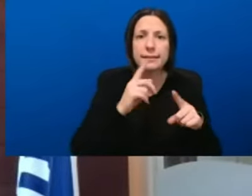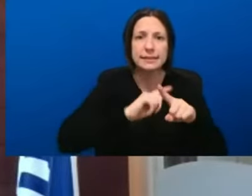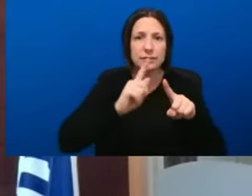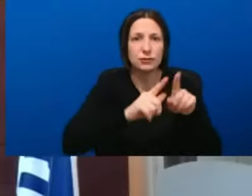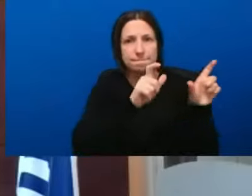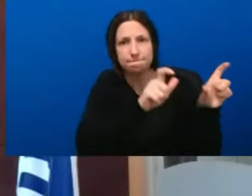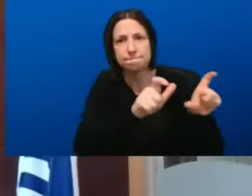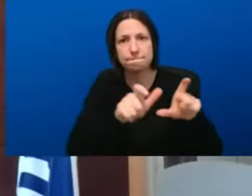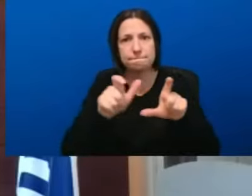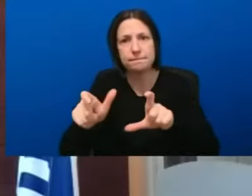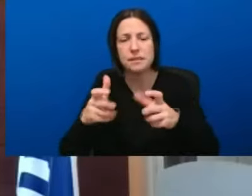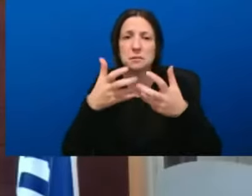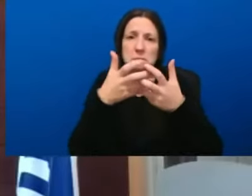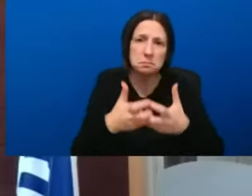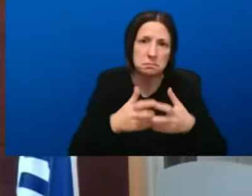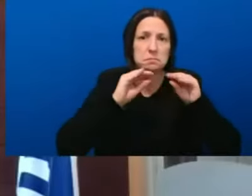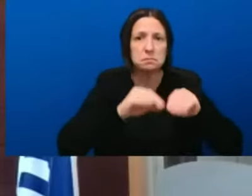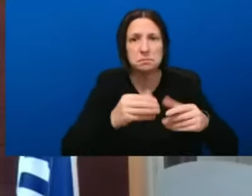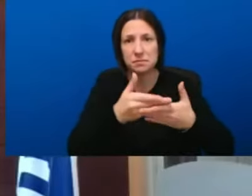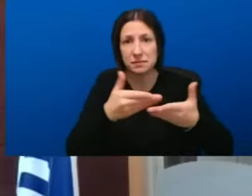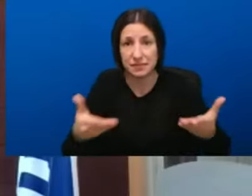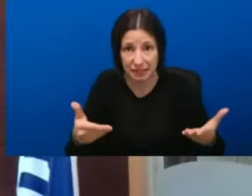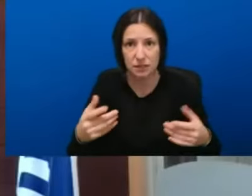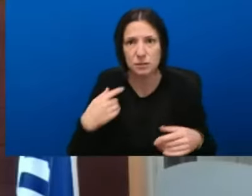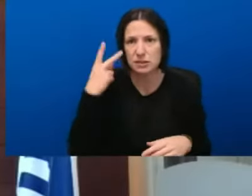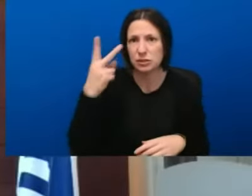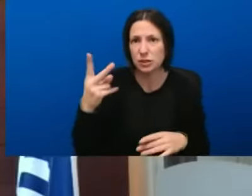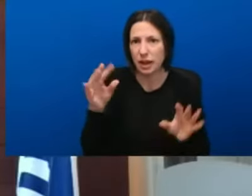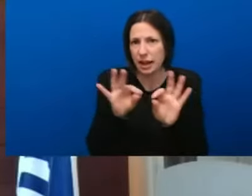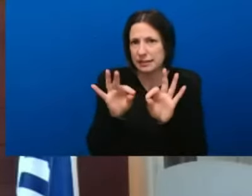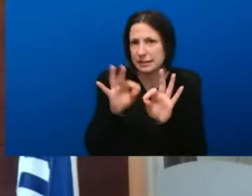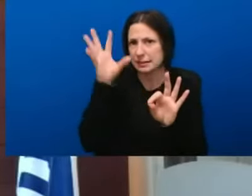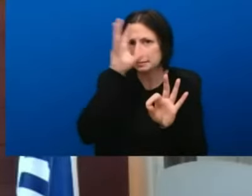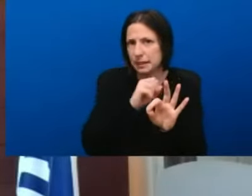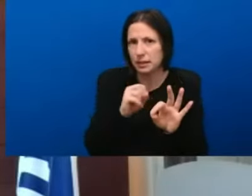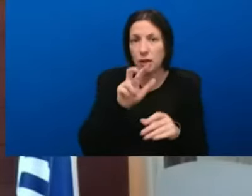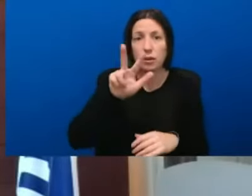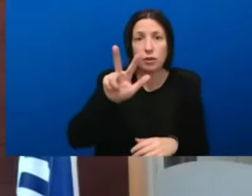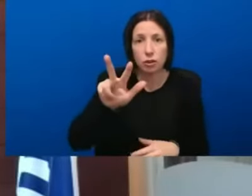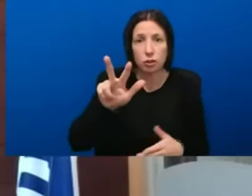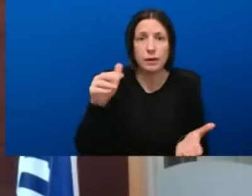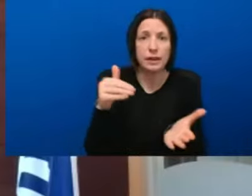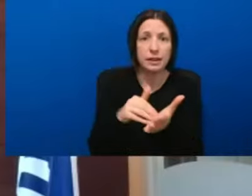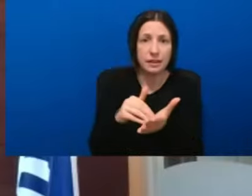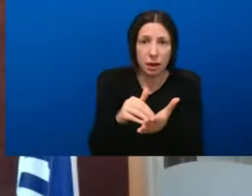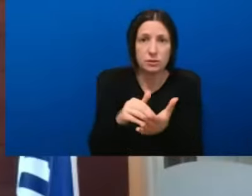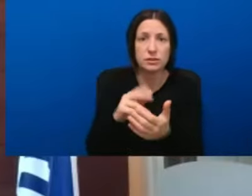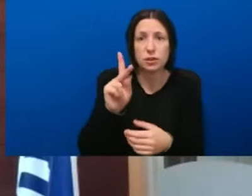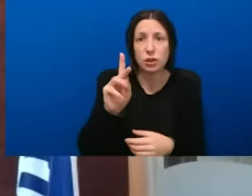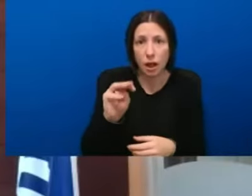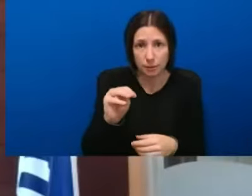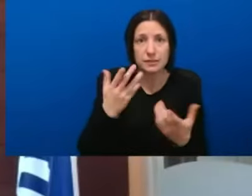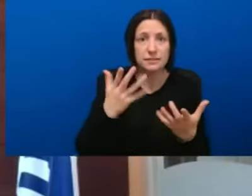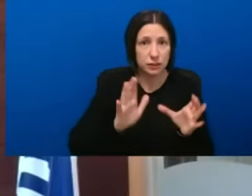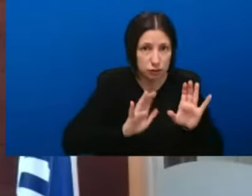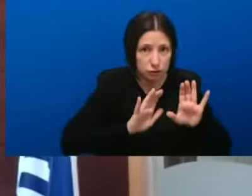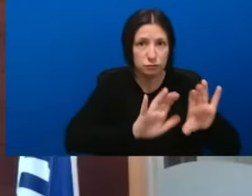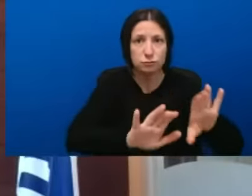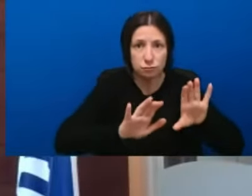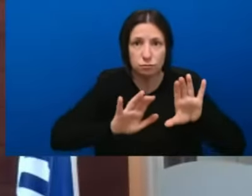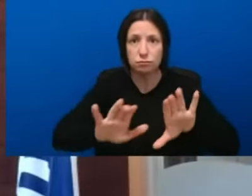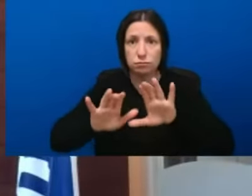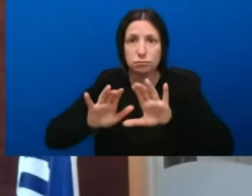machine guards in around all of these fires. I saw an estimate the other day, somewhere in the neighborhood of 3,000 kilometers of machine guards